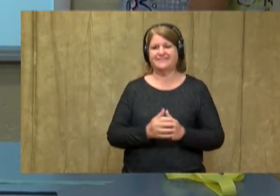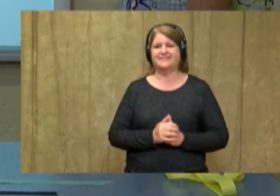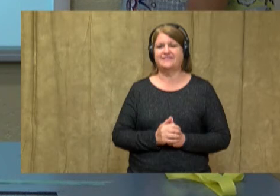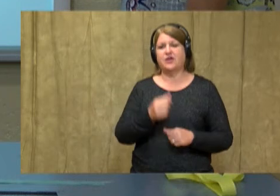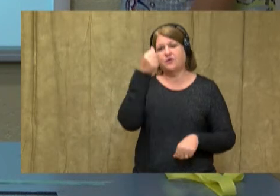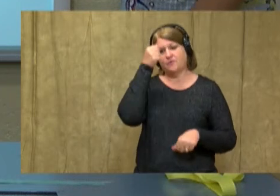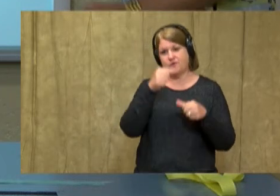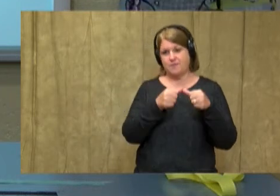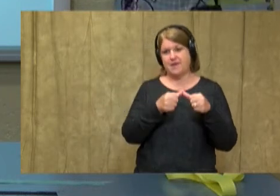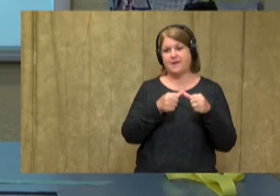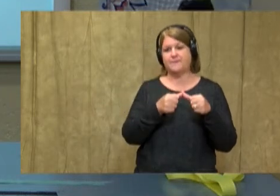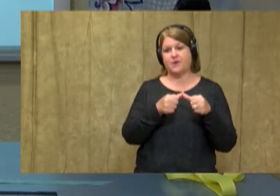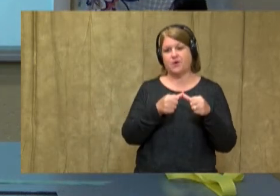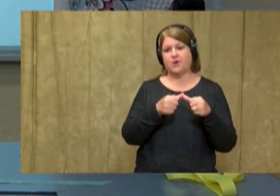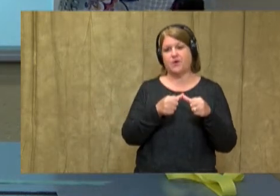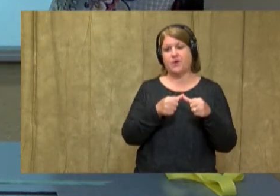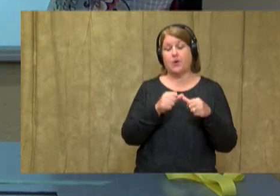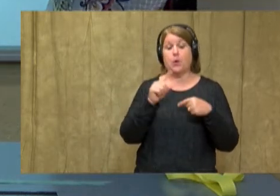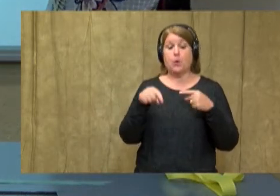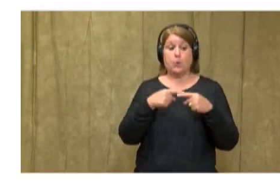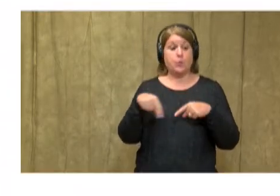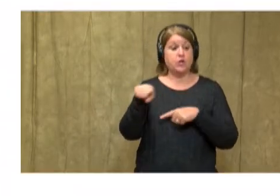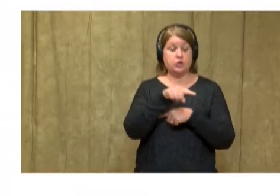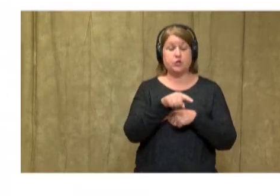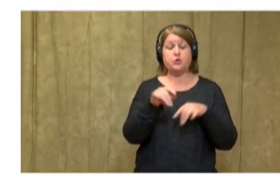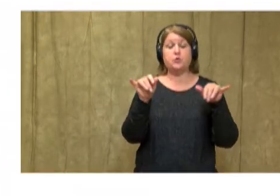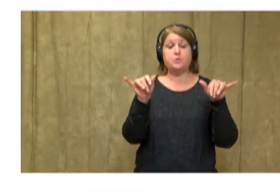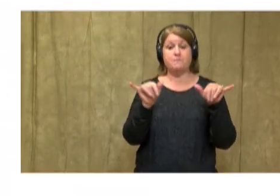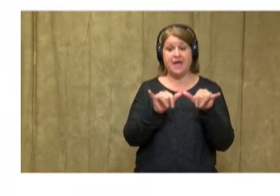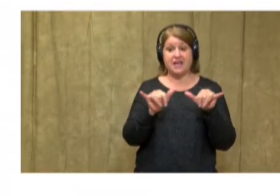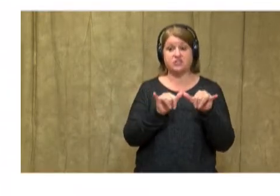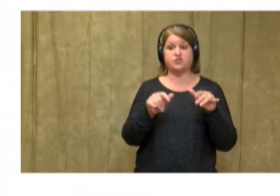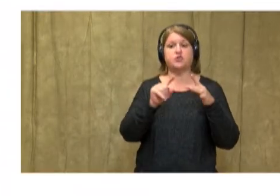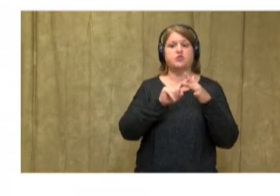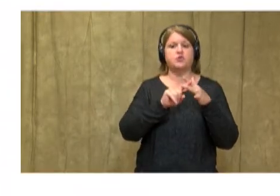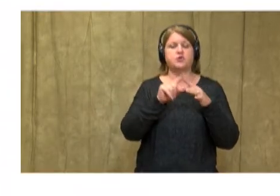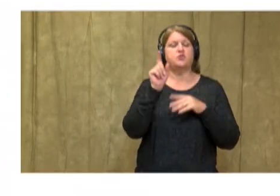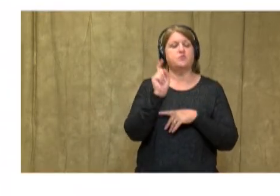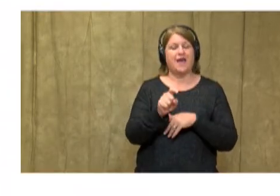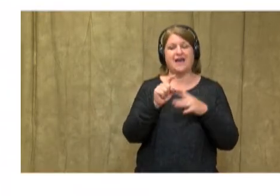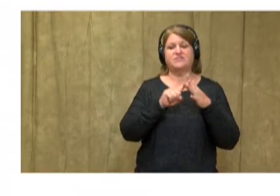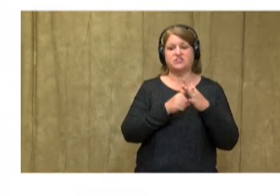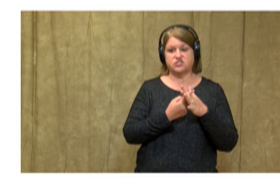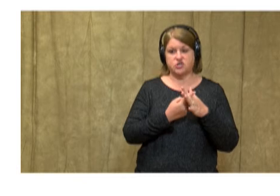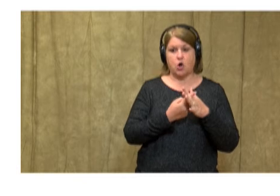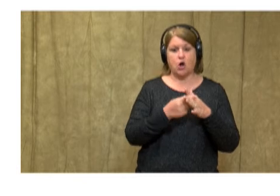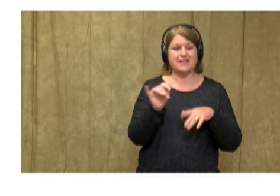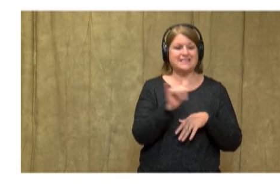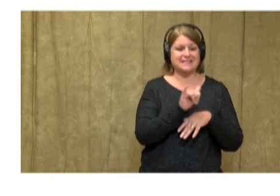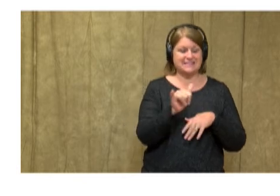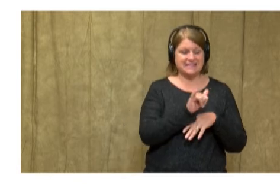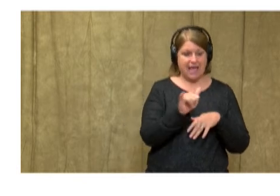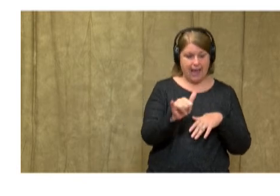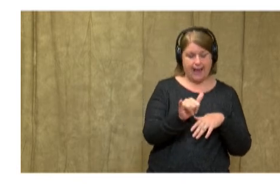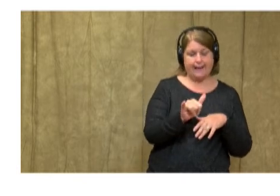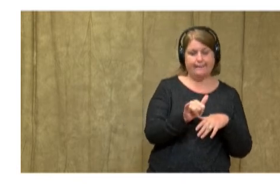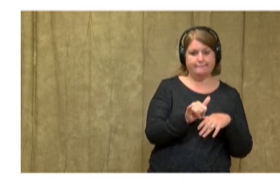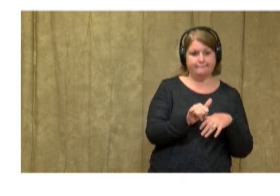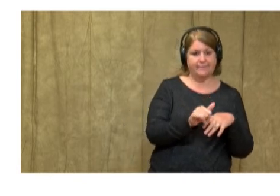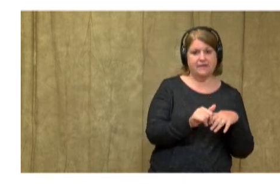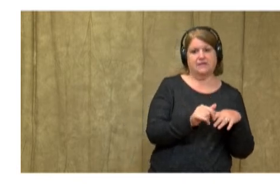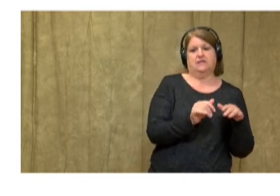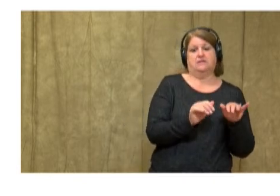Remember, when you are measuring, you have to start from the same point. It is so important when we're measuring